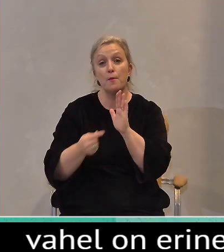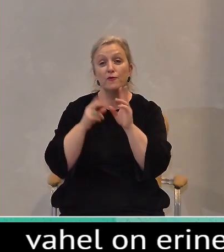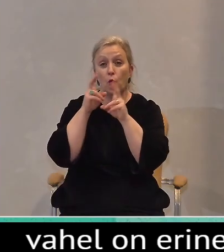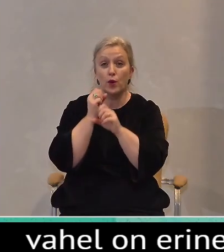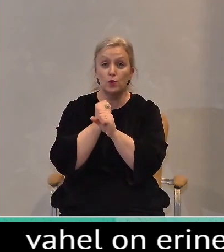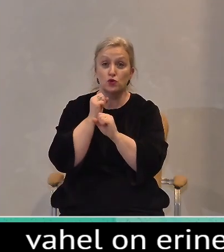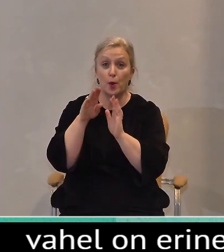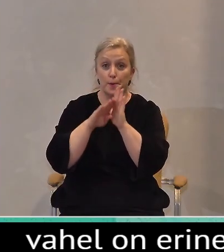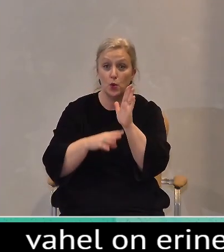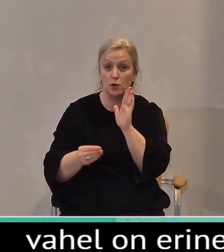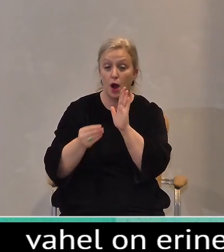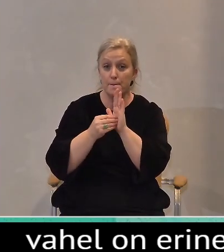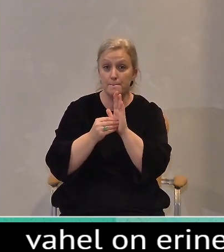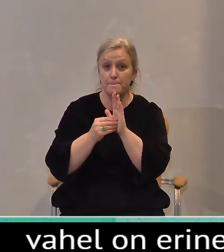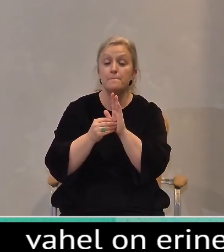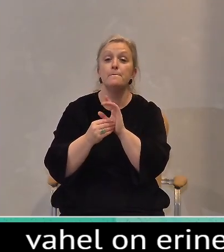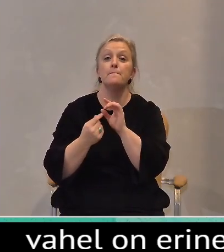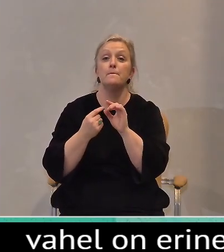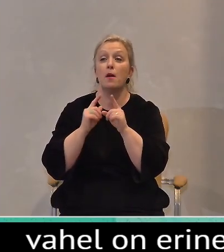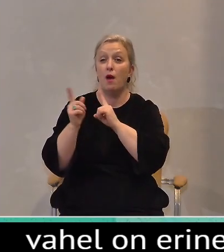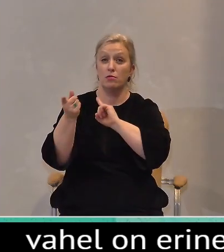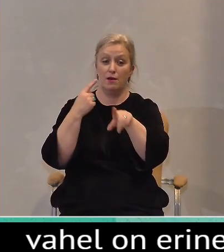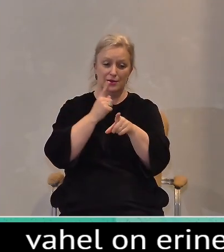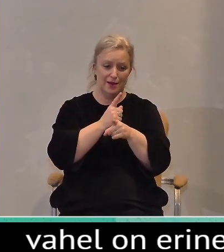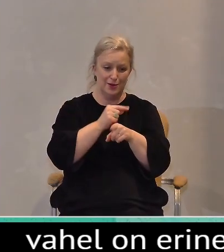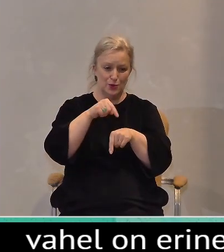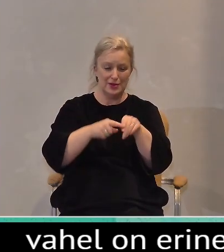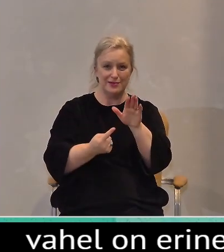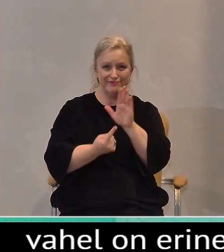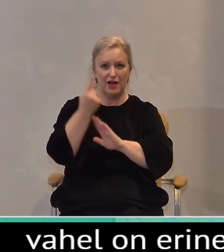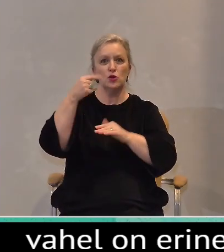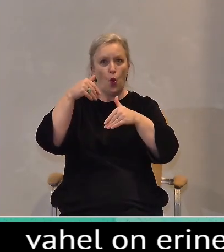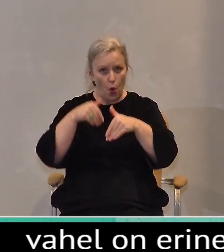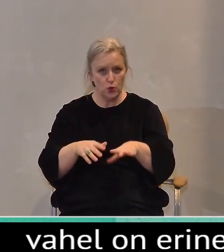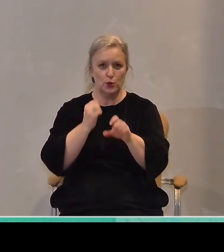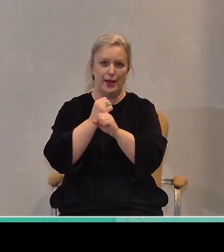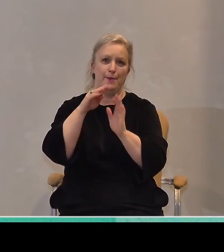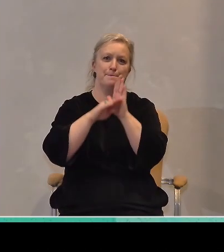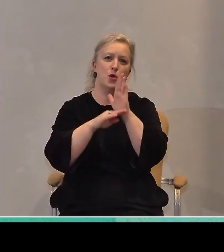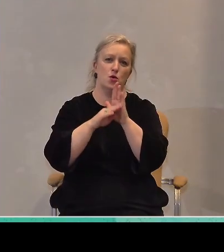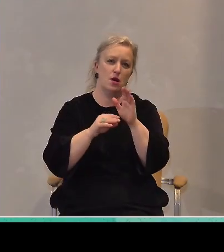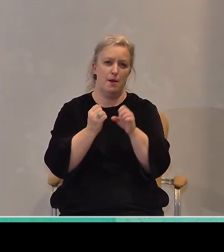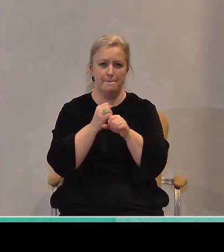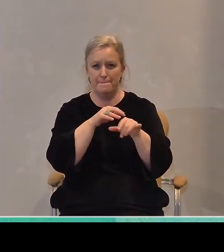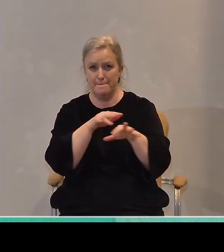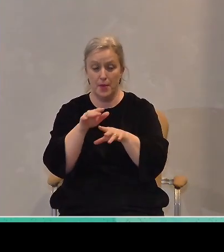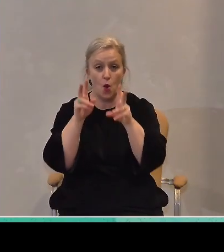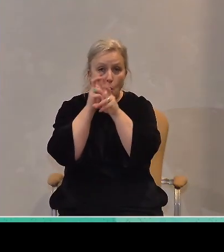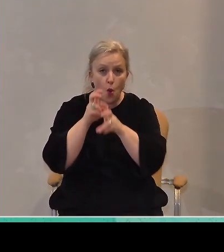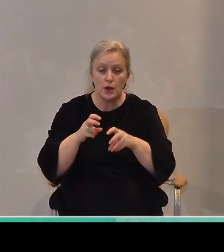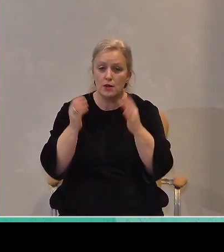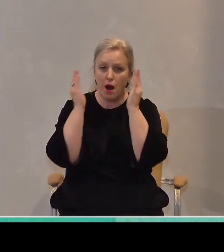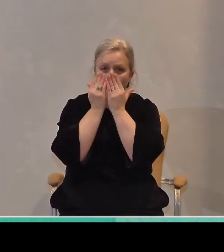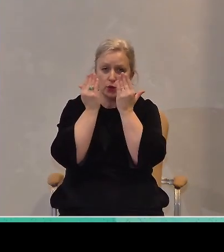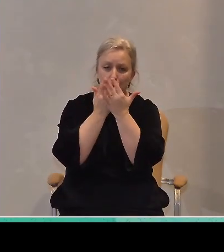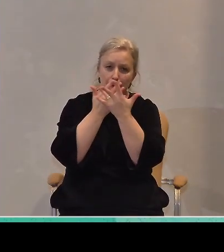And this motivated the creation of the program I wanted to run when I decided to run when I